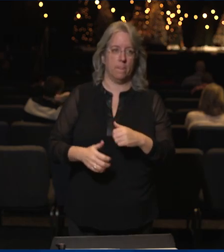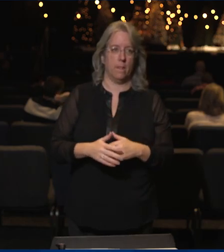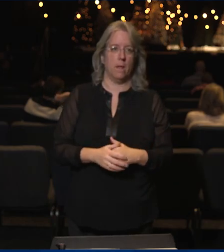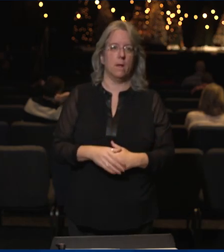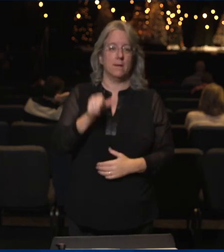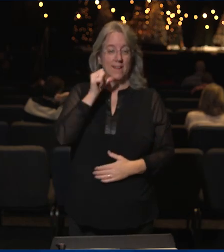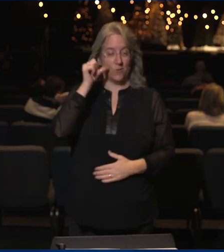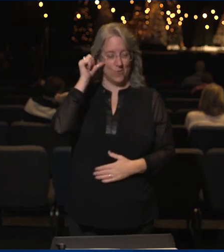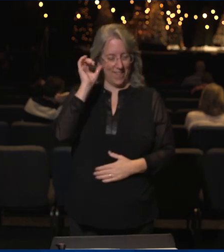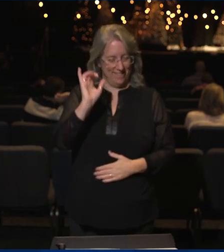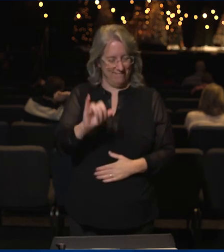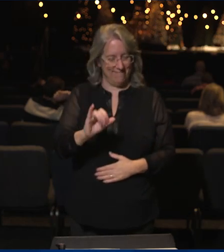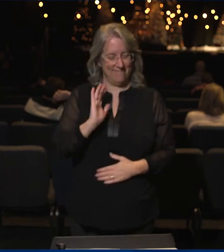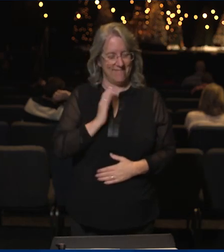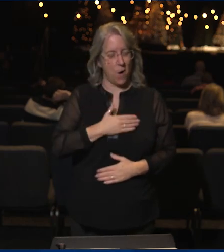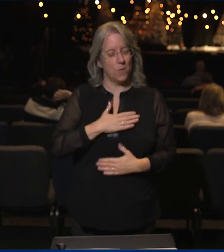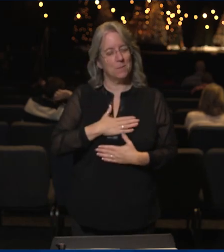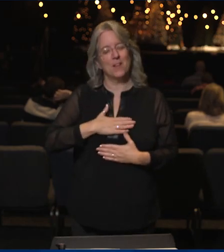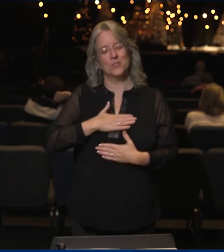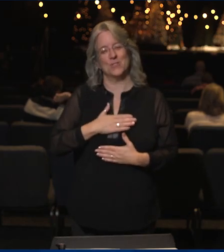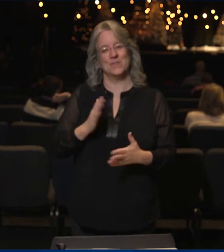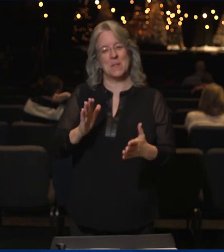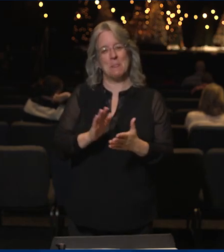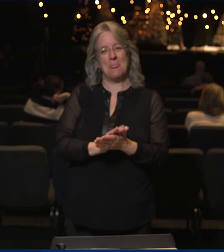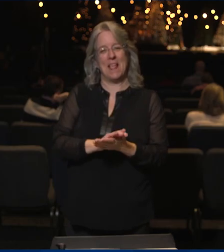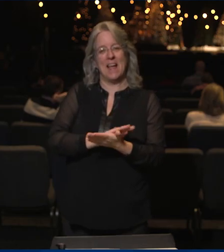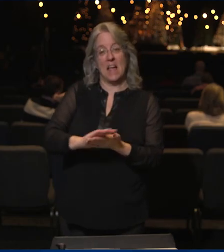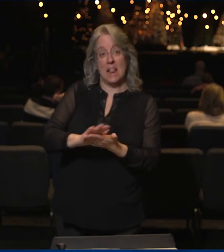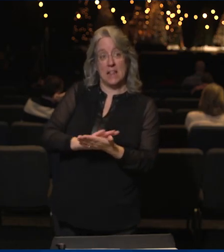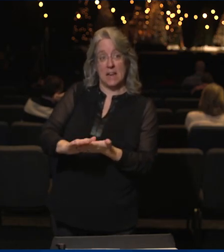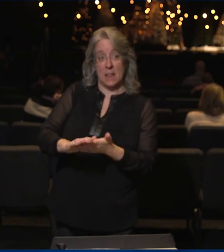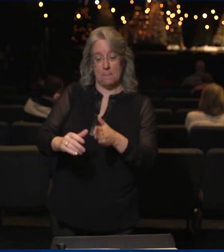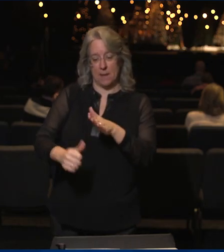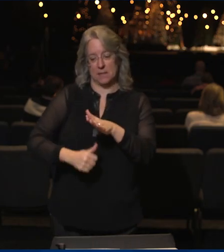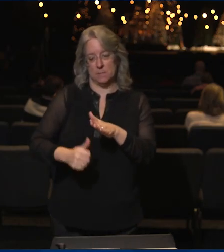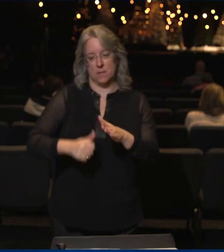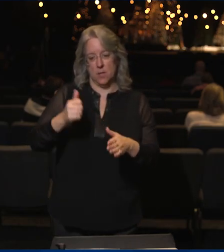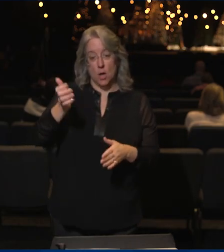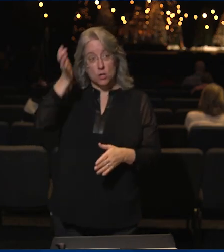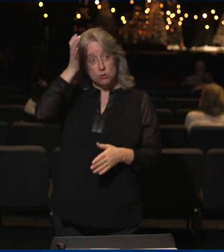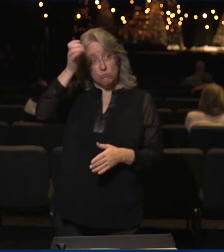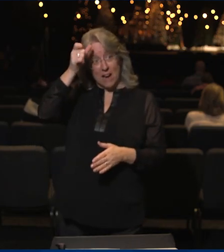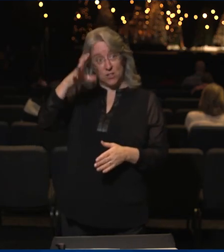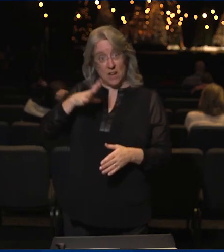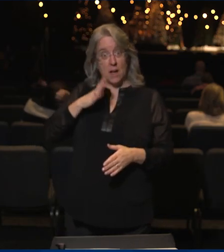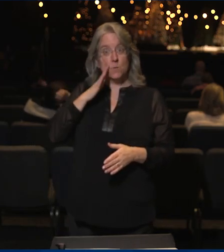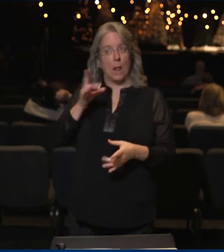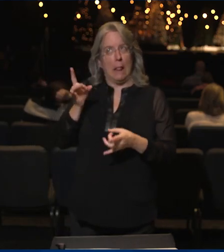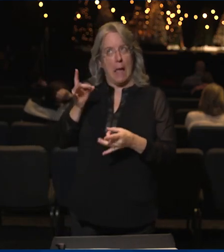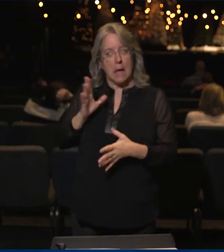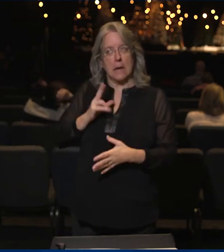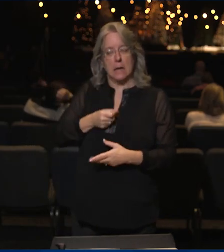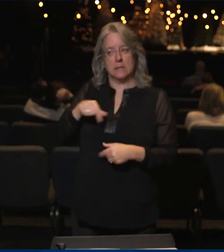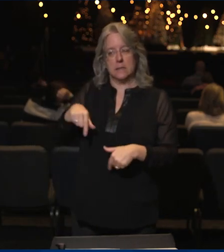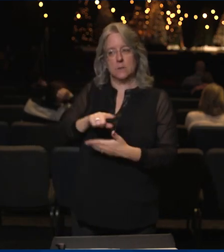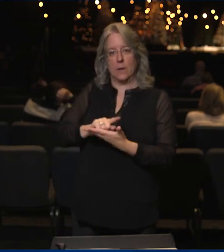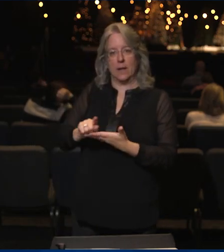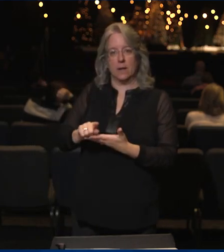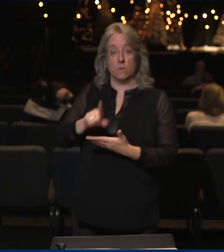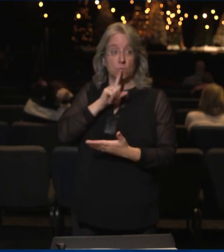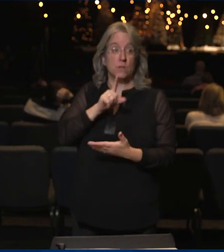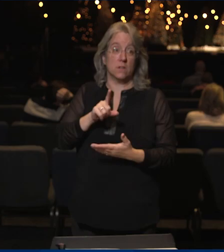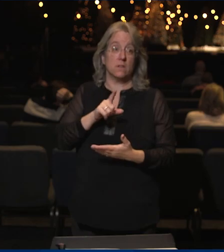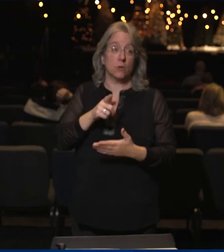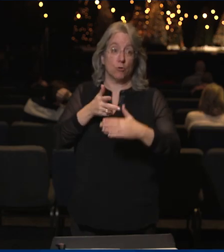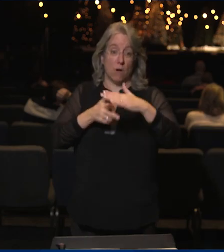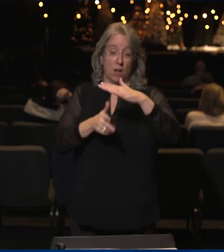pleasure yesterday of cleaning out our basement, and the trash guys are gonna hate us this week. Literally, the garage is full